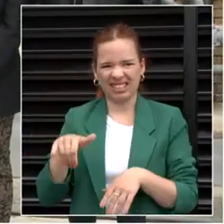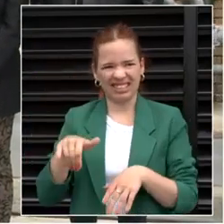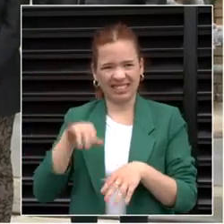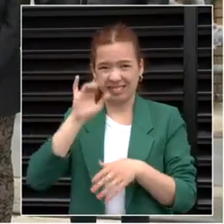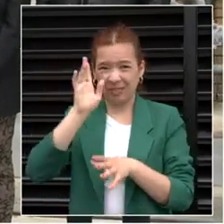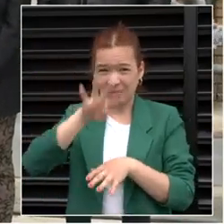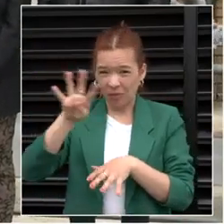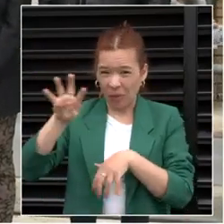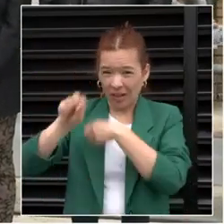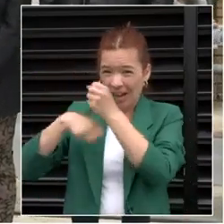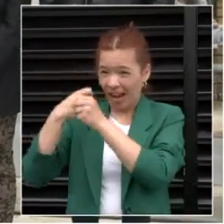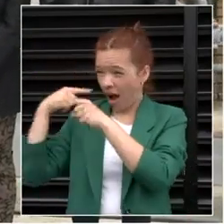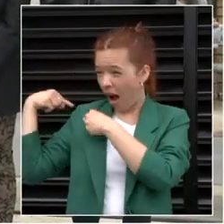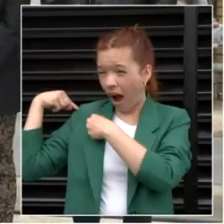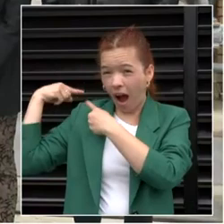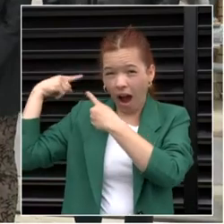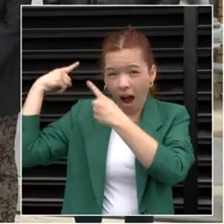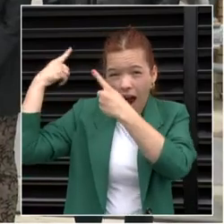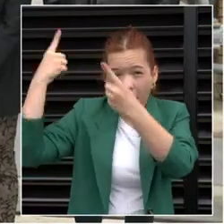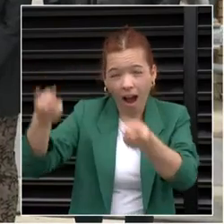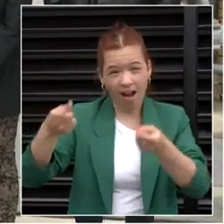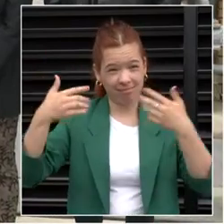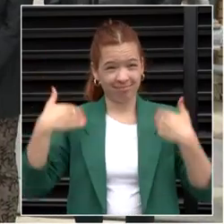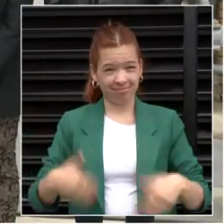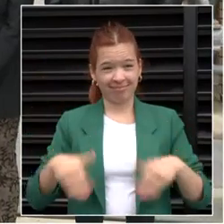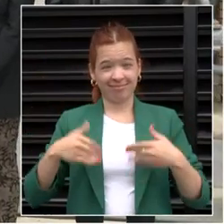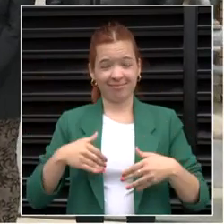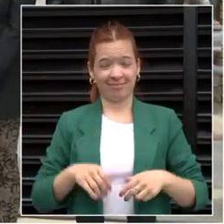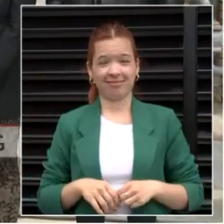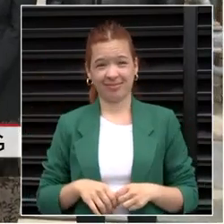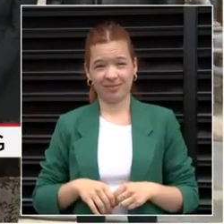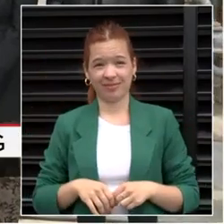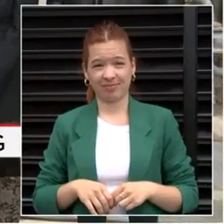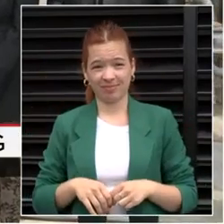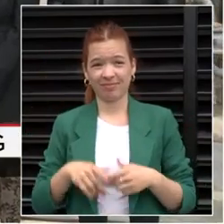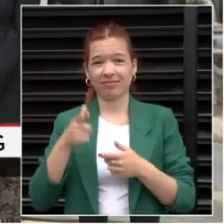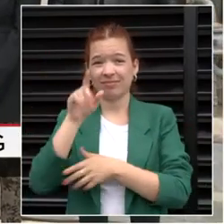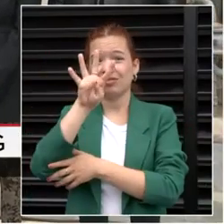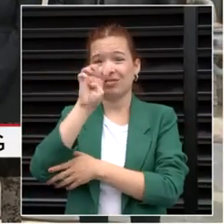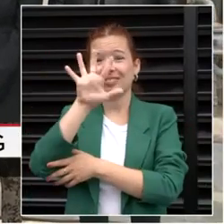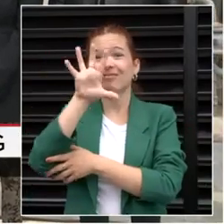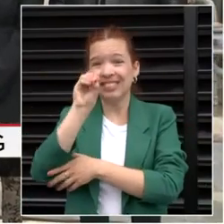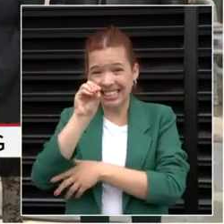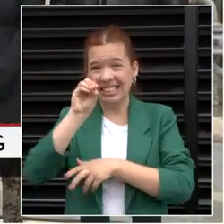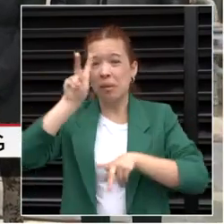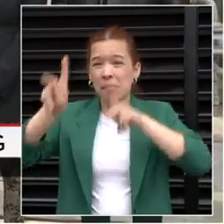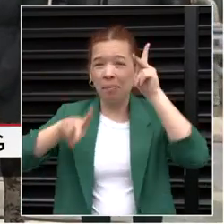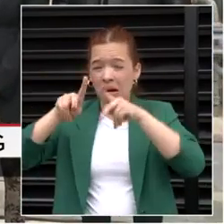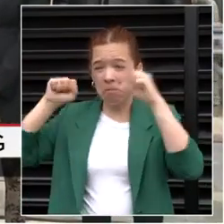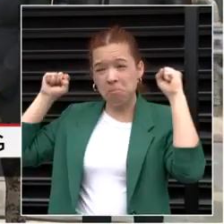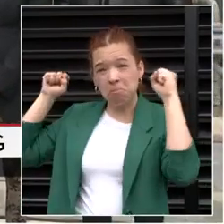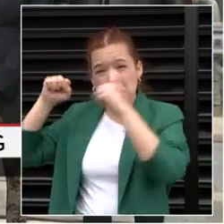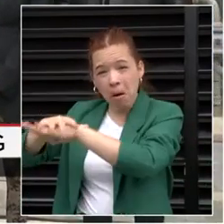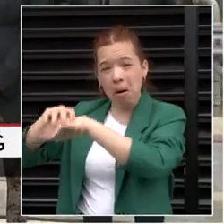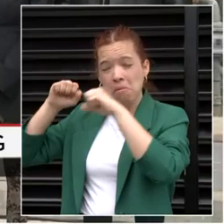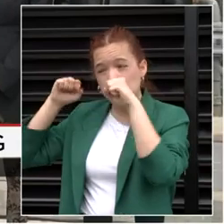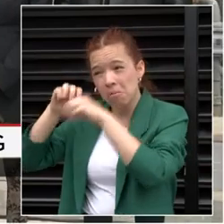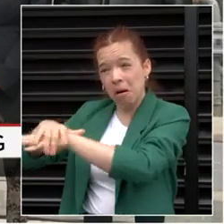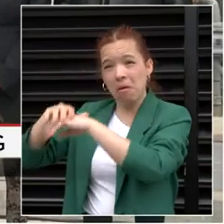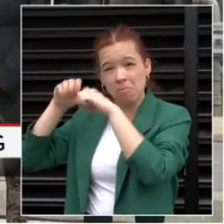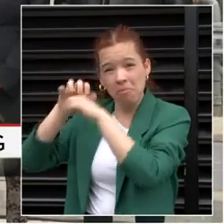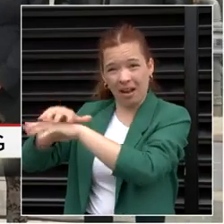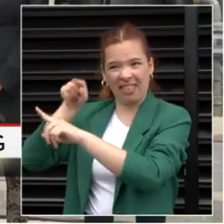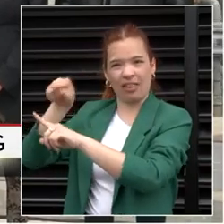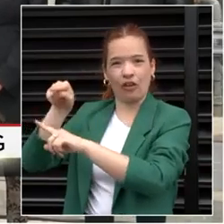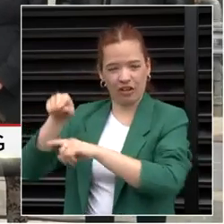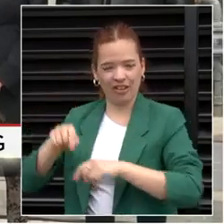it's a 450 cap place, and it joins the IMP family, which is the 930 Club, which is right here at the corner, the Anthem